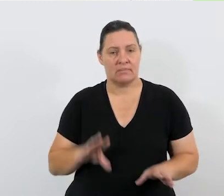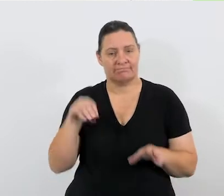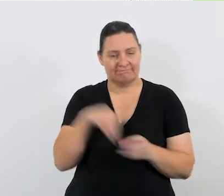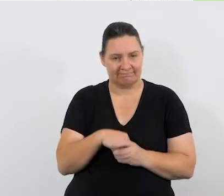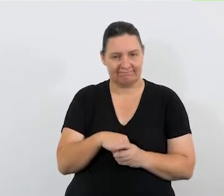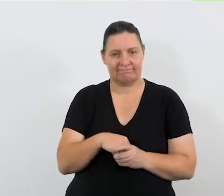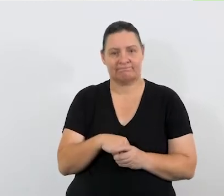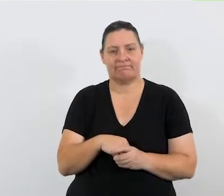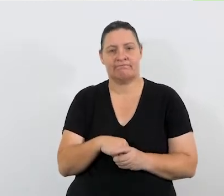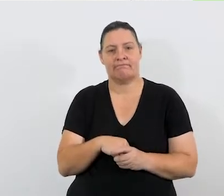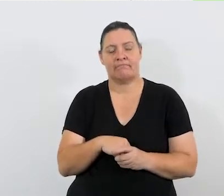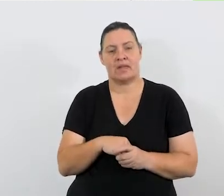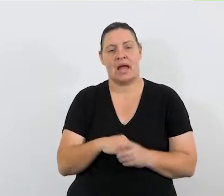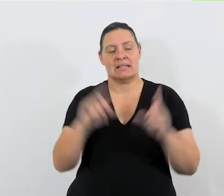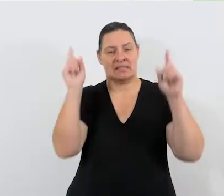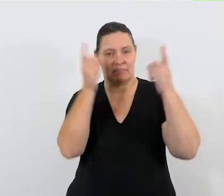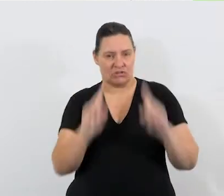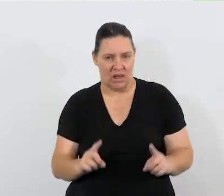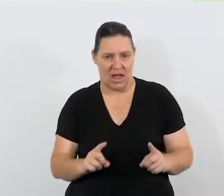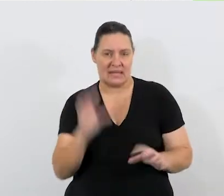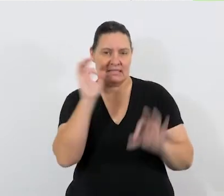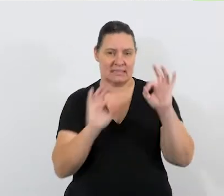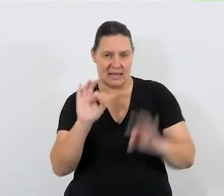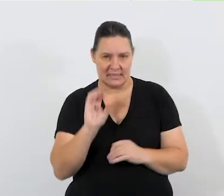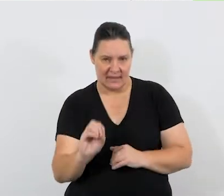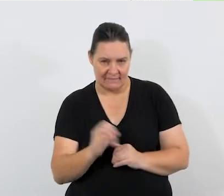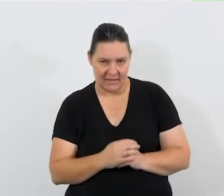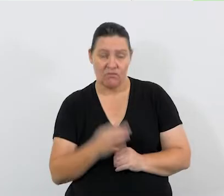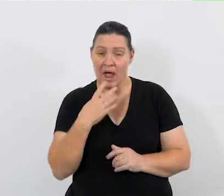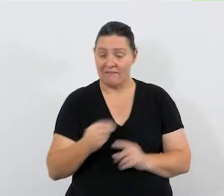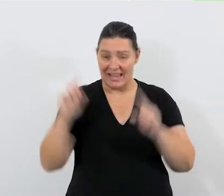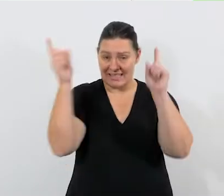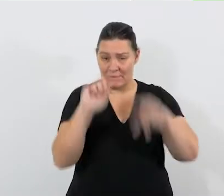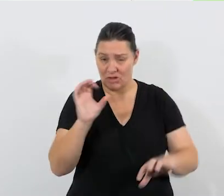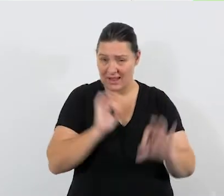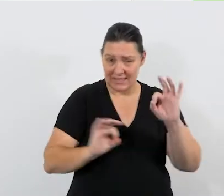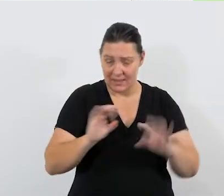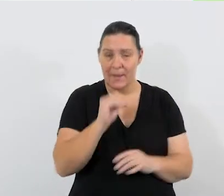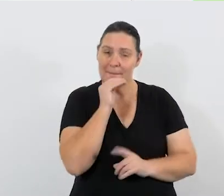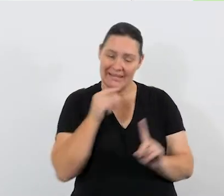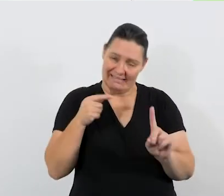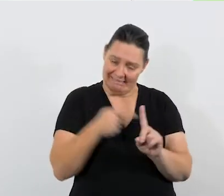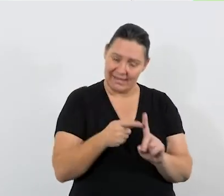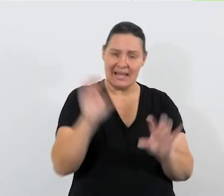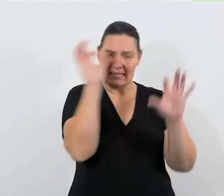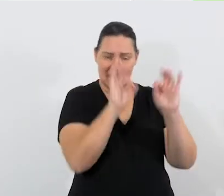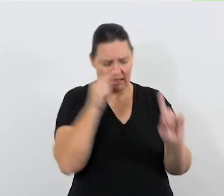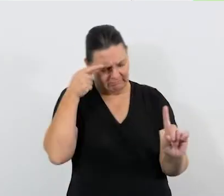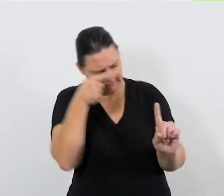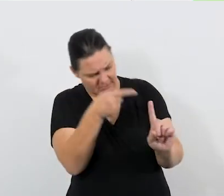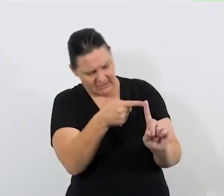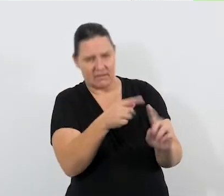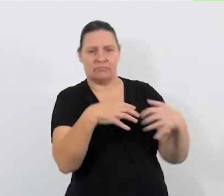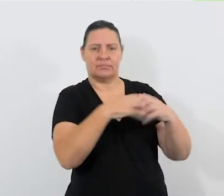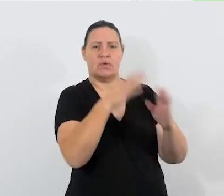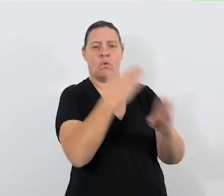body contains a great number of specialized cells. When we say specialized, we mean that the cells are